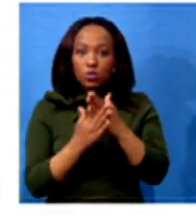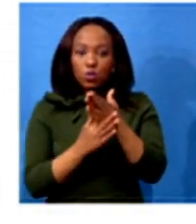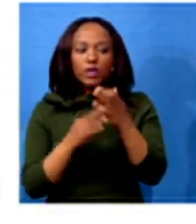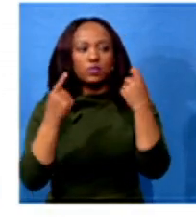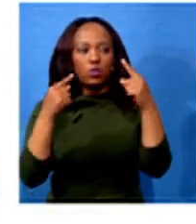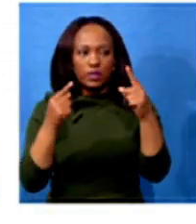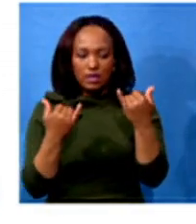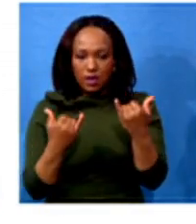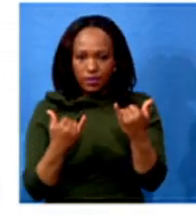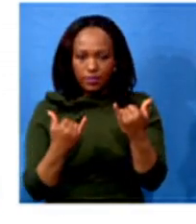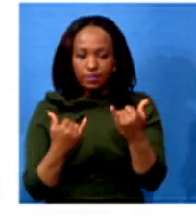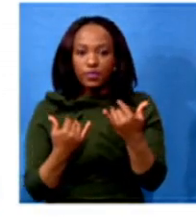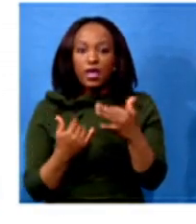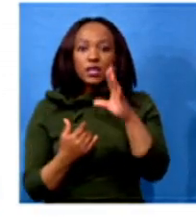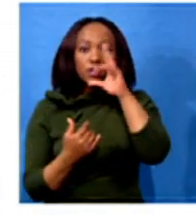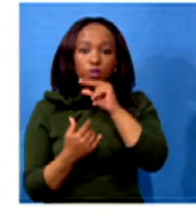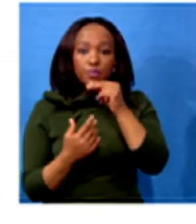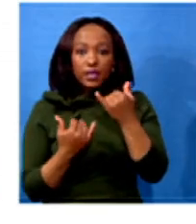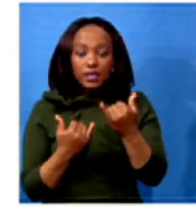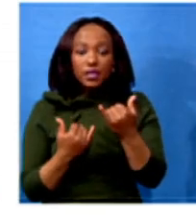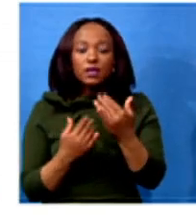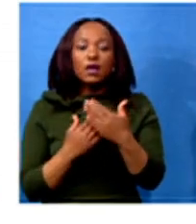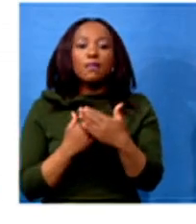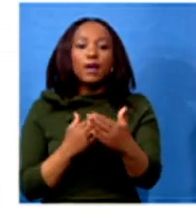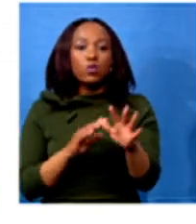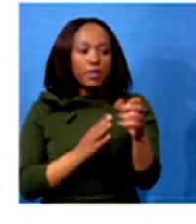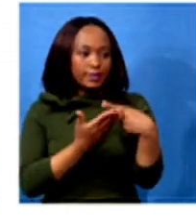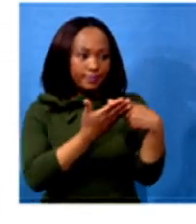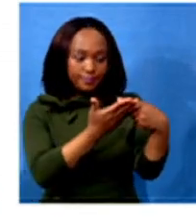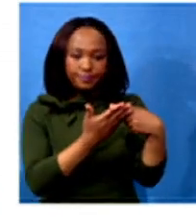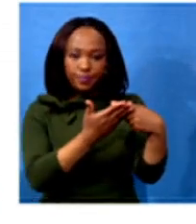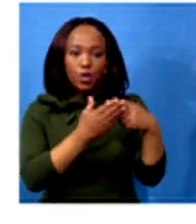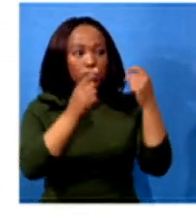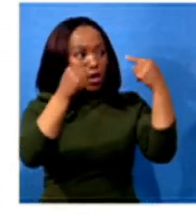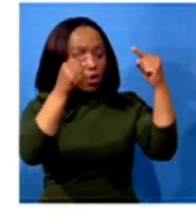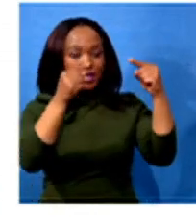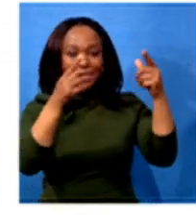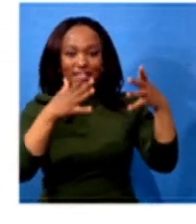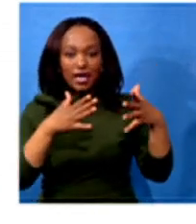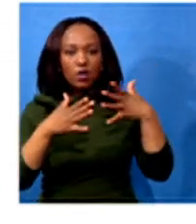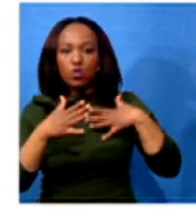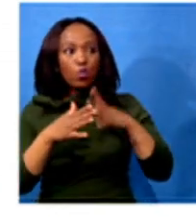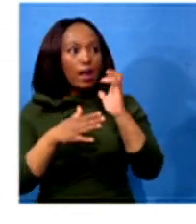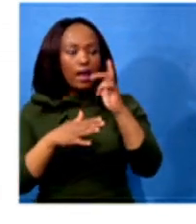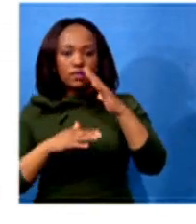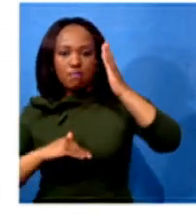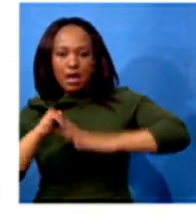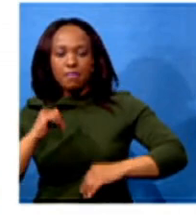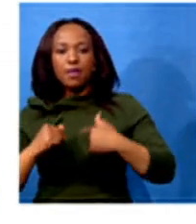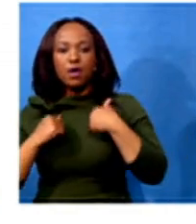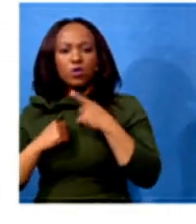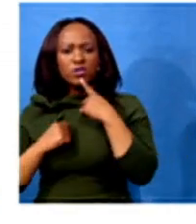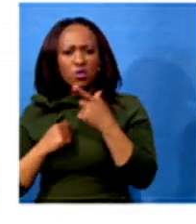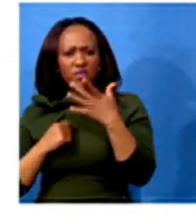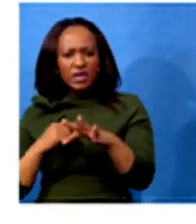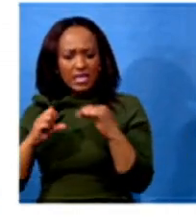as we speak. Therefore, we need to engage with the auditors to make sure that we are not found wanting in terms of what has been